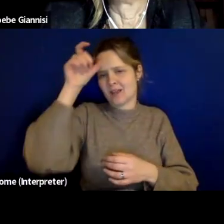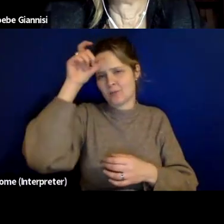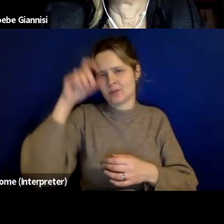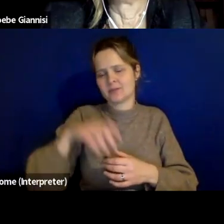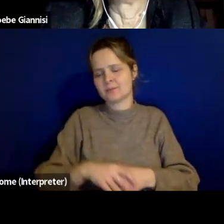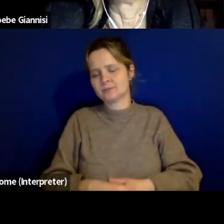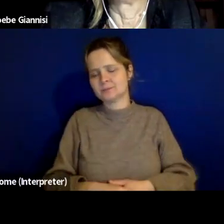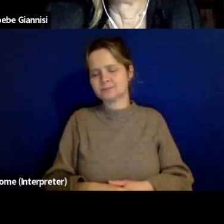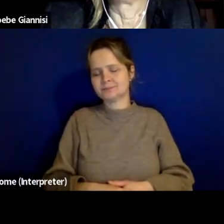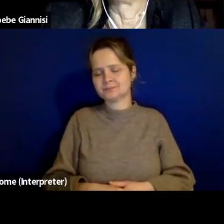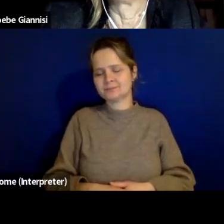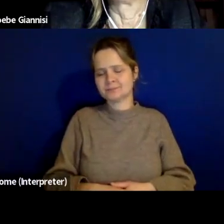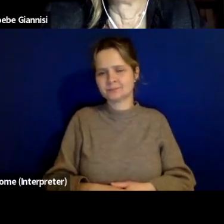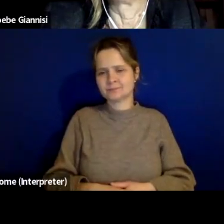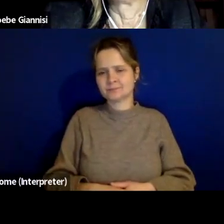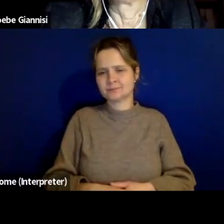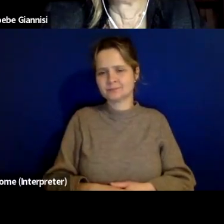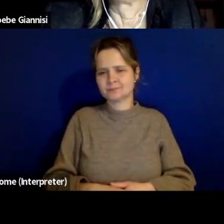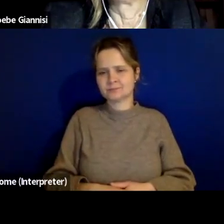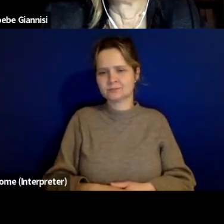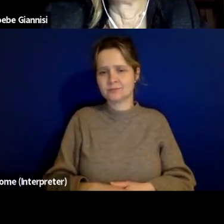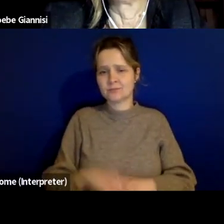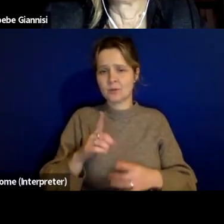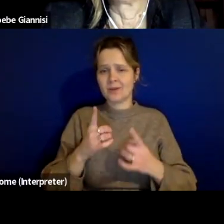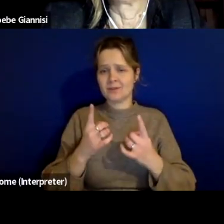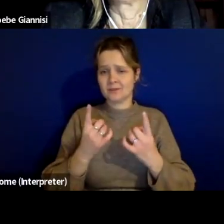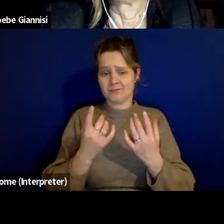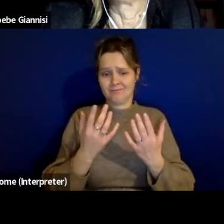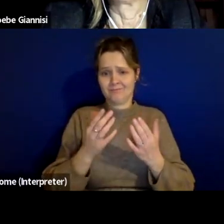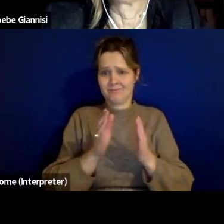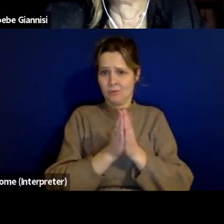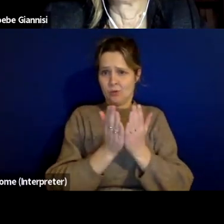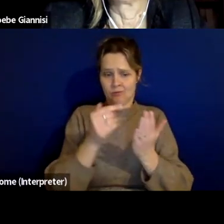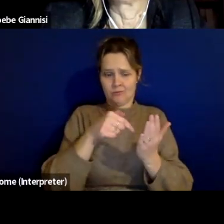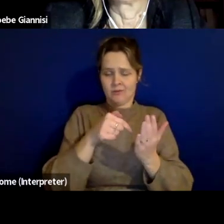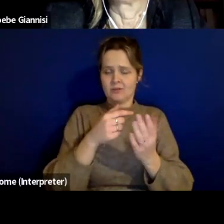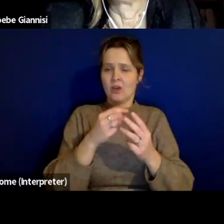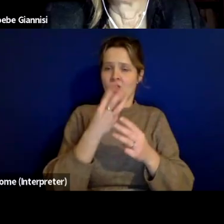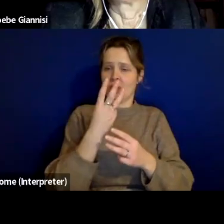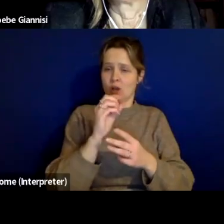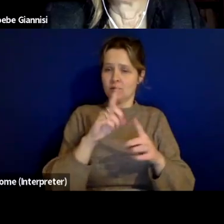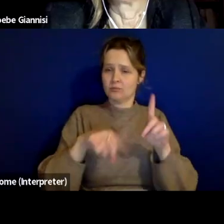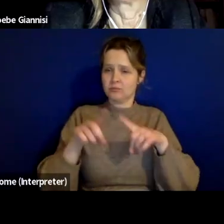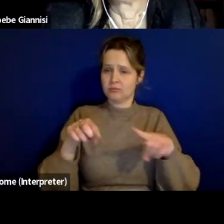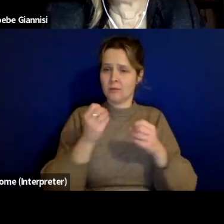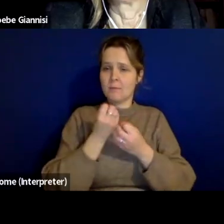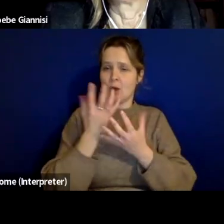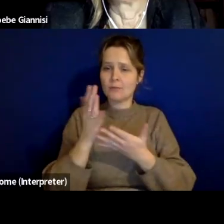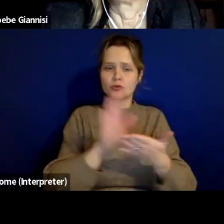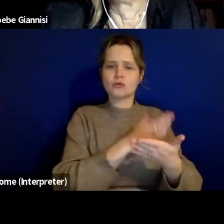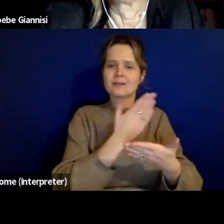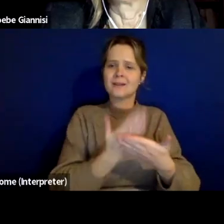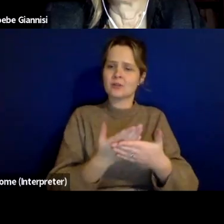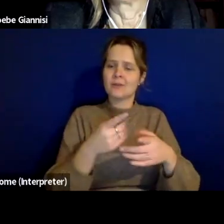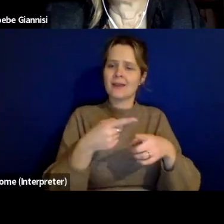This issue features 30 selections of poems translated into English by